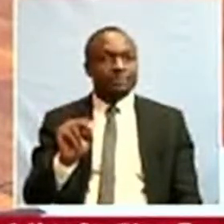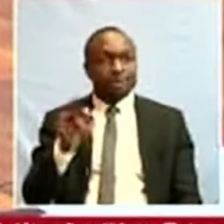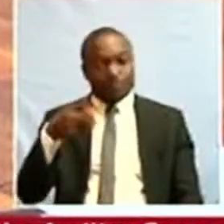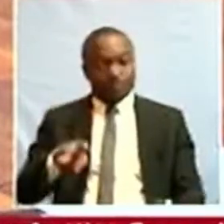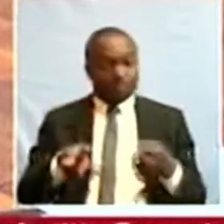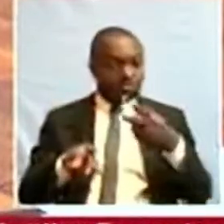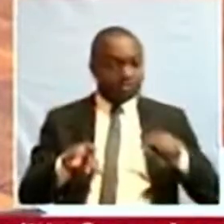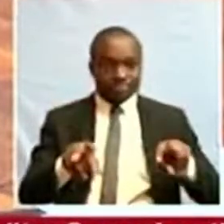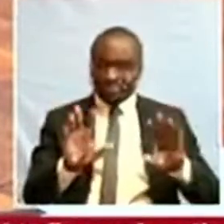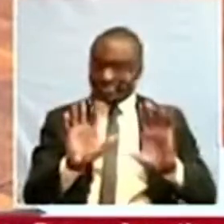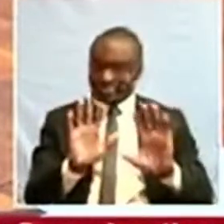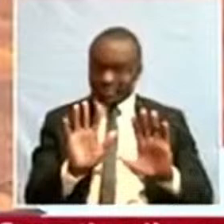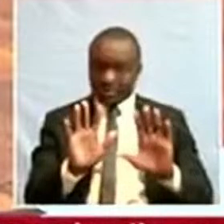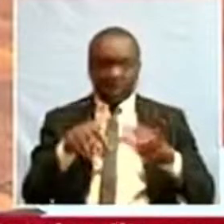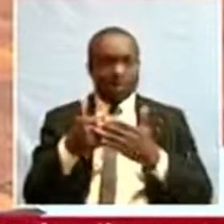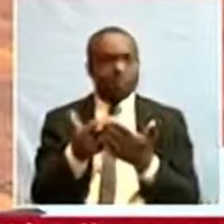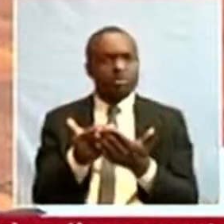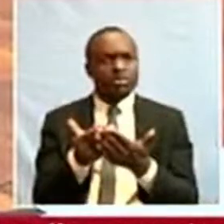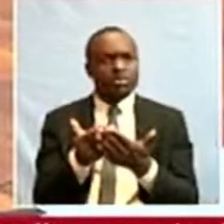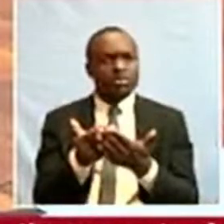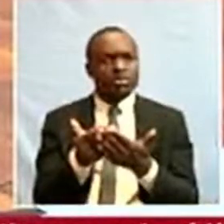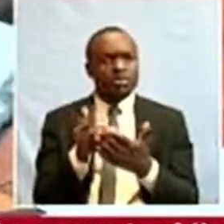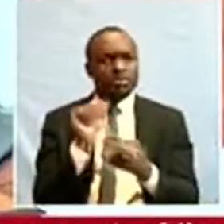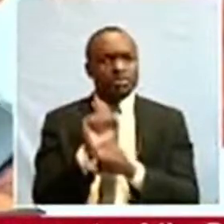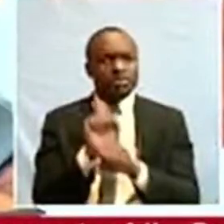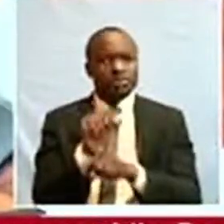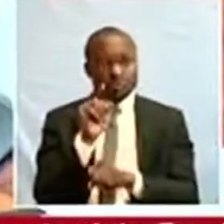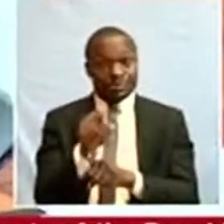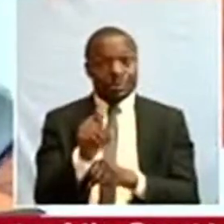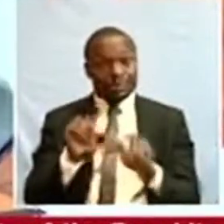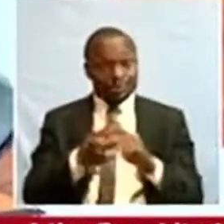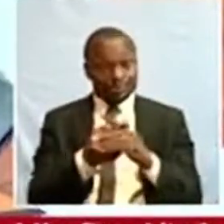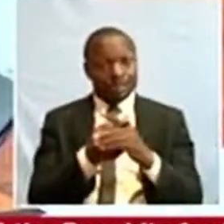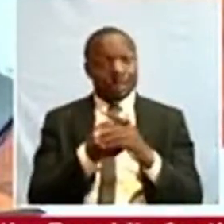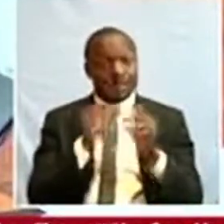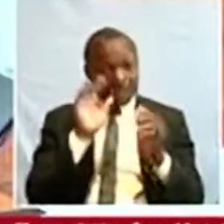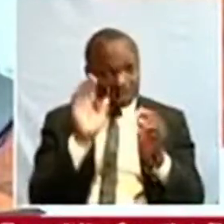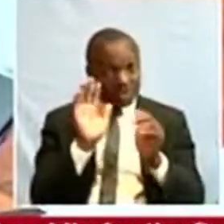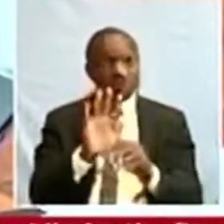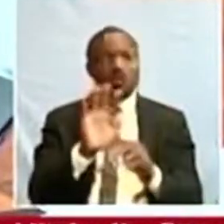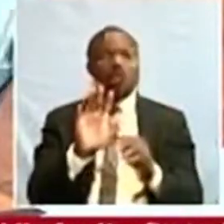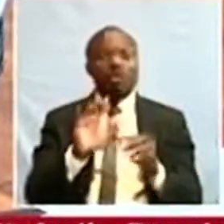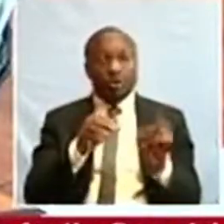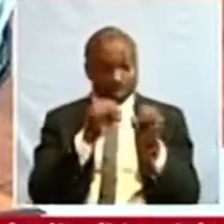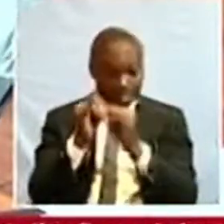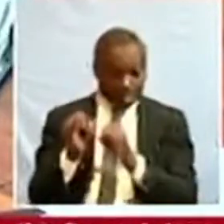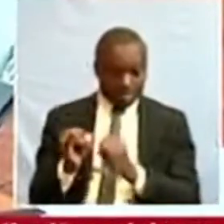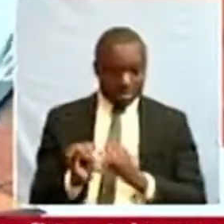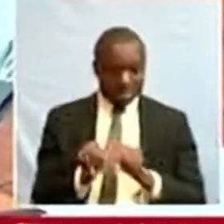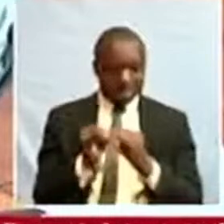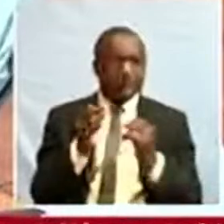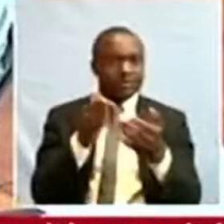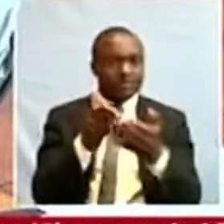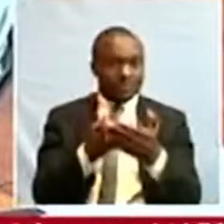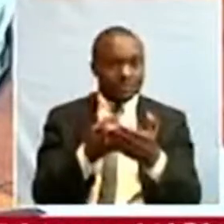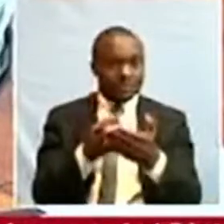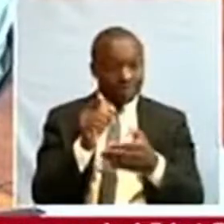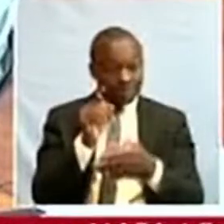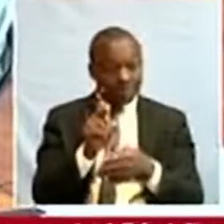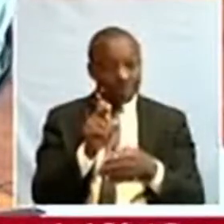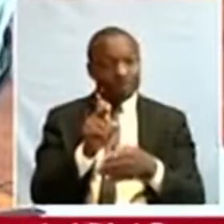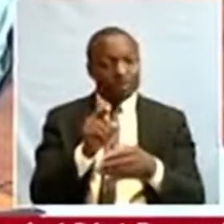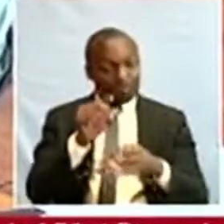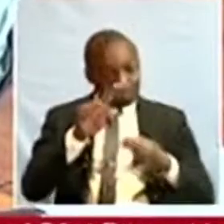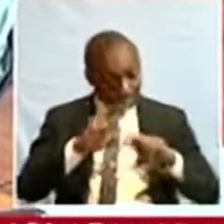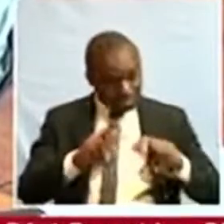duplication. How are you working on that? Because you've started your implementation with this system. You've done your pilot through your